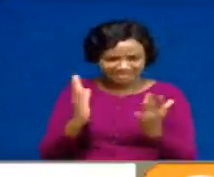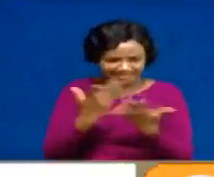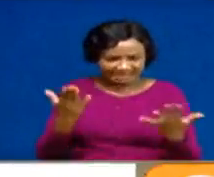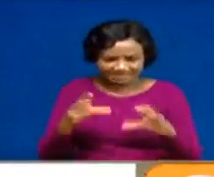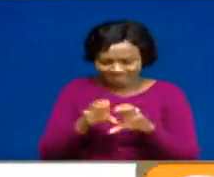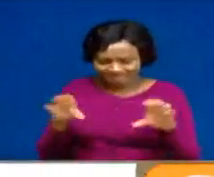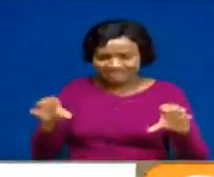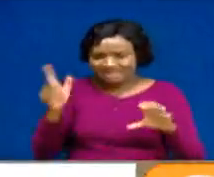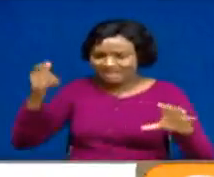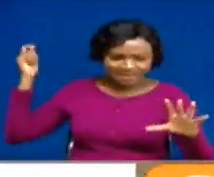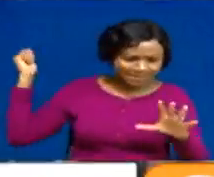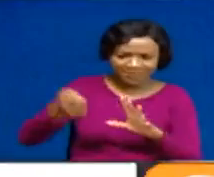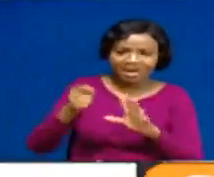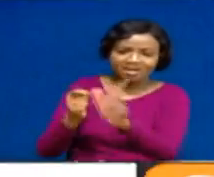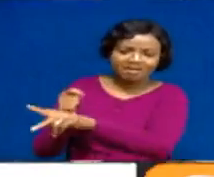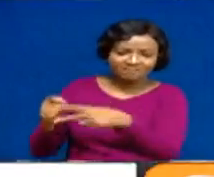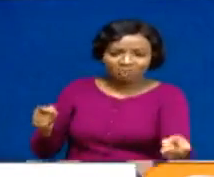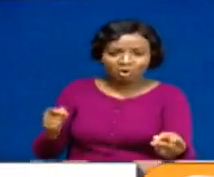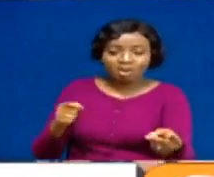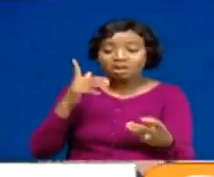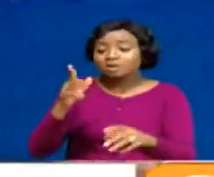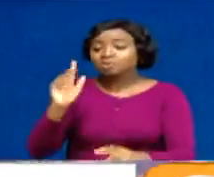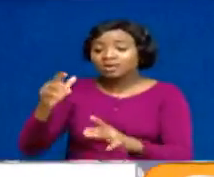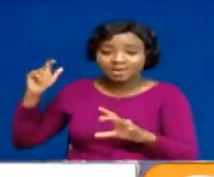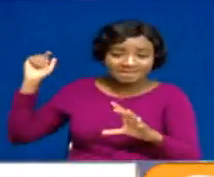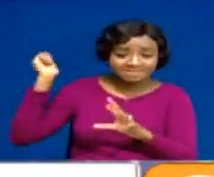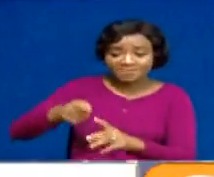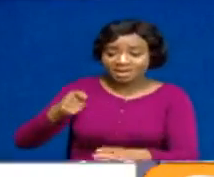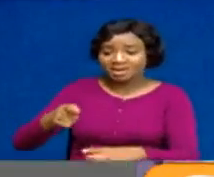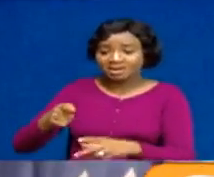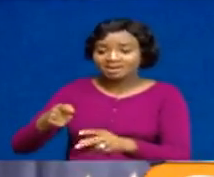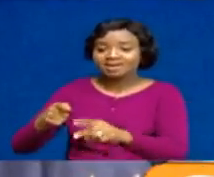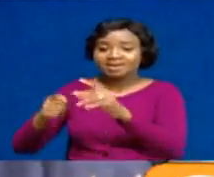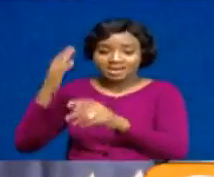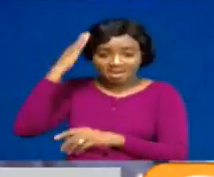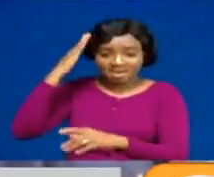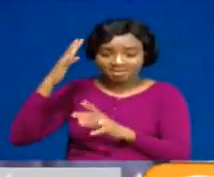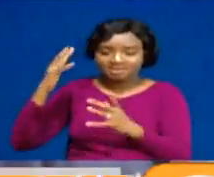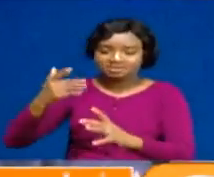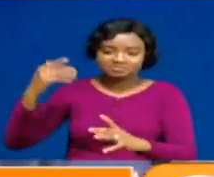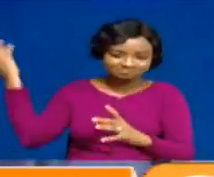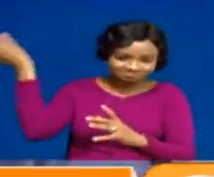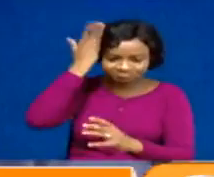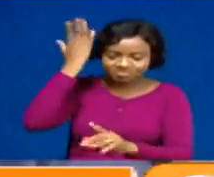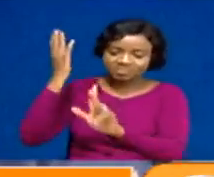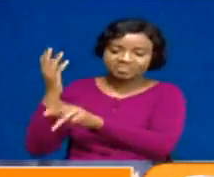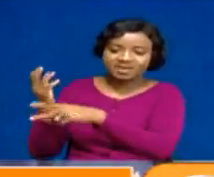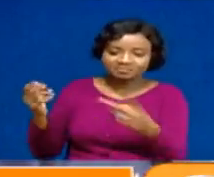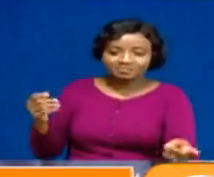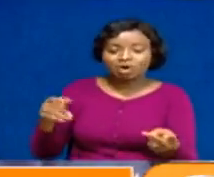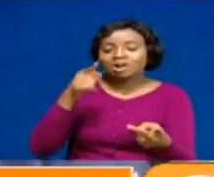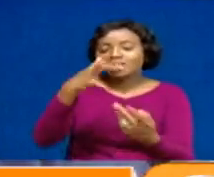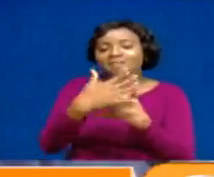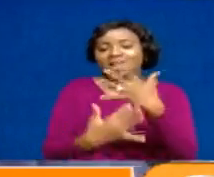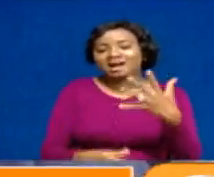currently hospitalized with injuries. Alipigwa na object katika kichwa yake. Na mefujwa damu